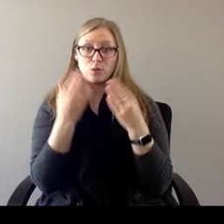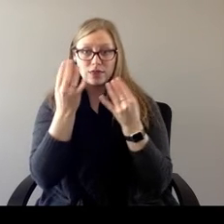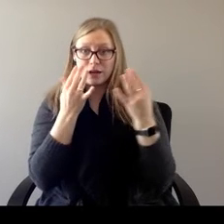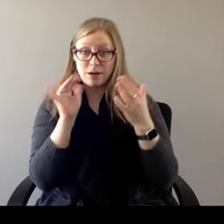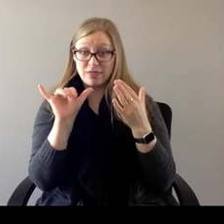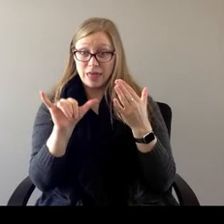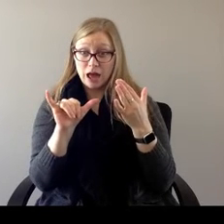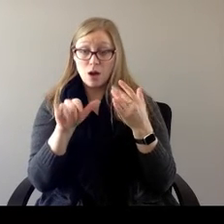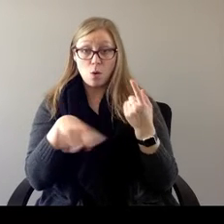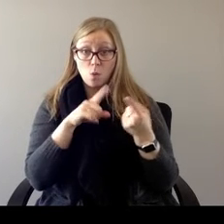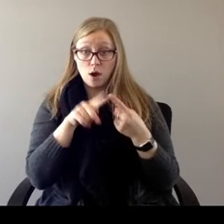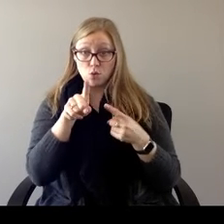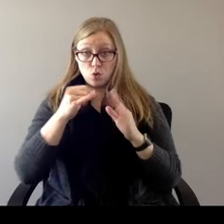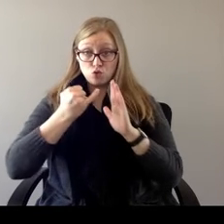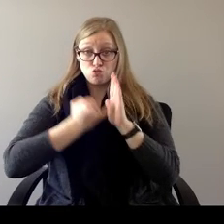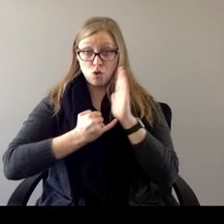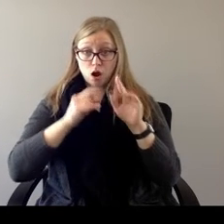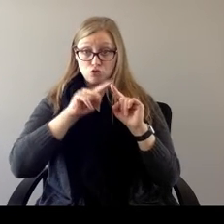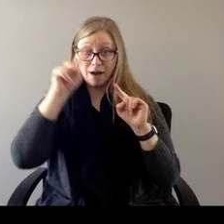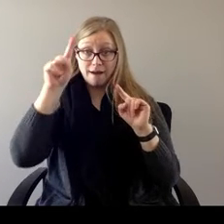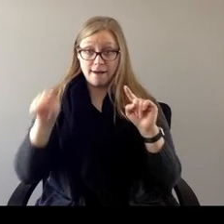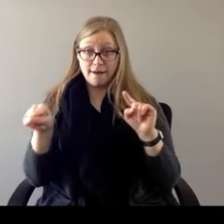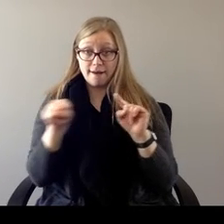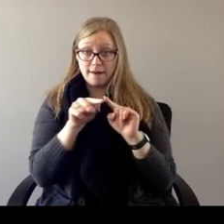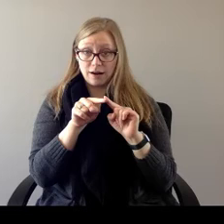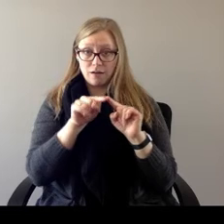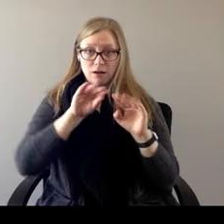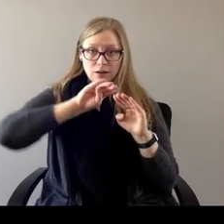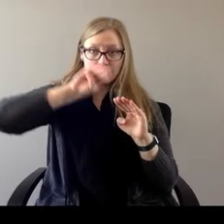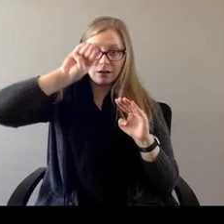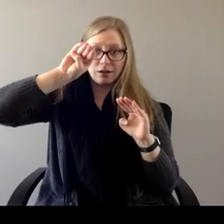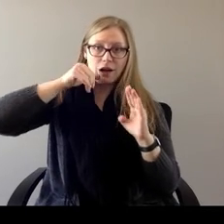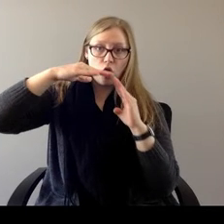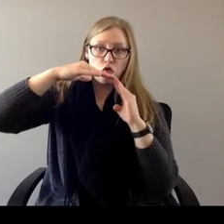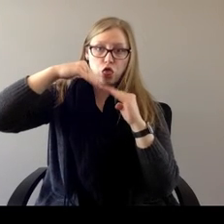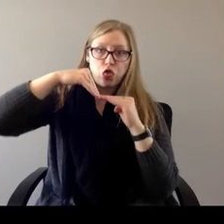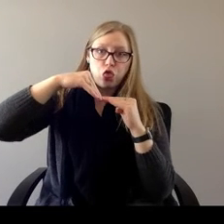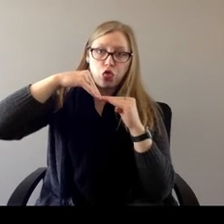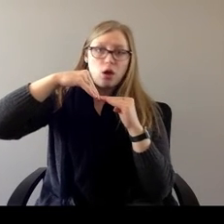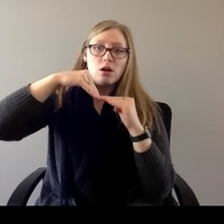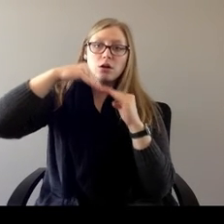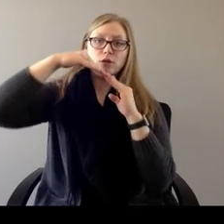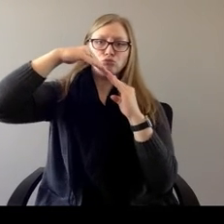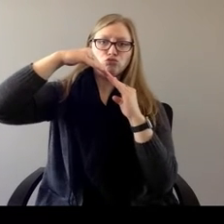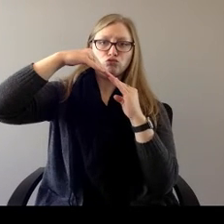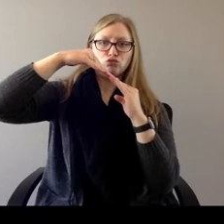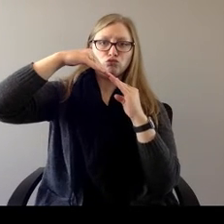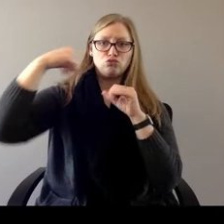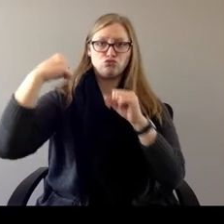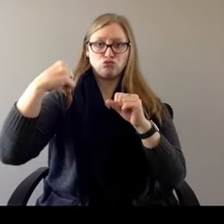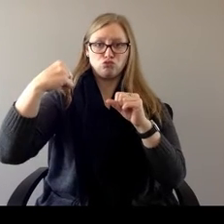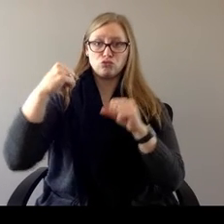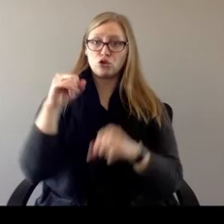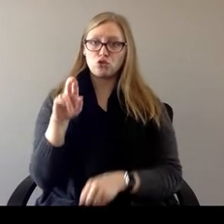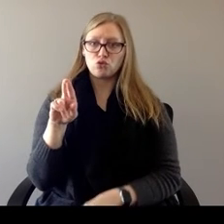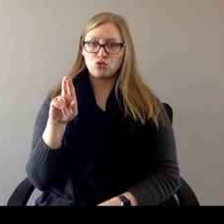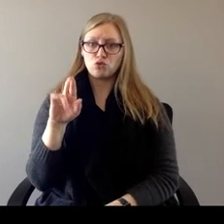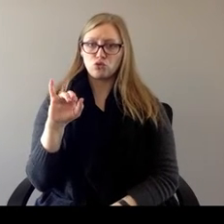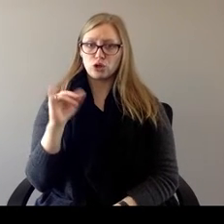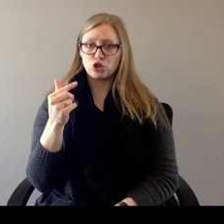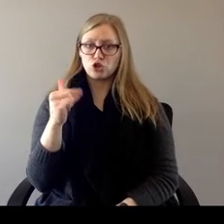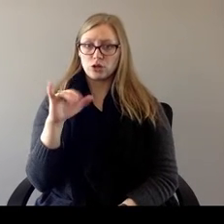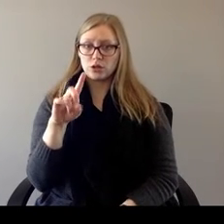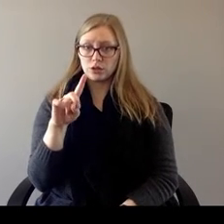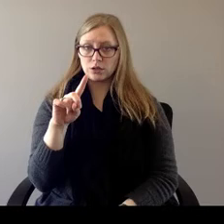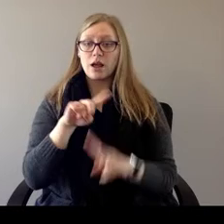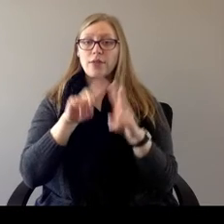sides are straight and they don't bend. So they're rigid. And the idea of an included angle, and we'll